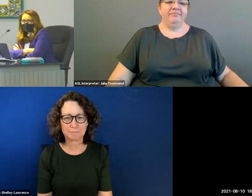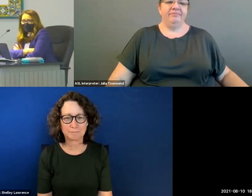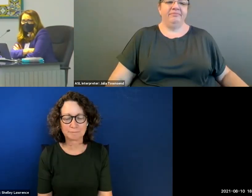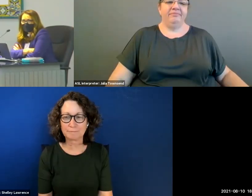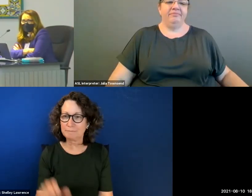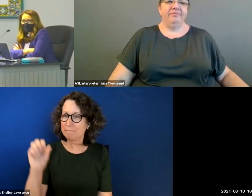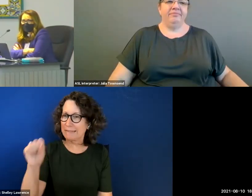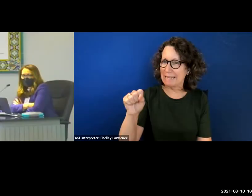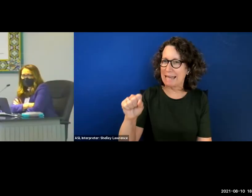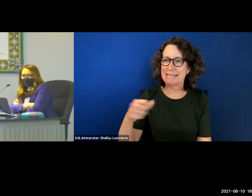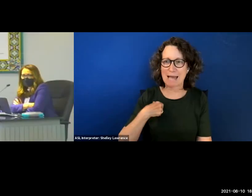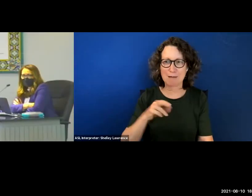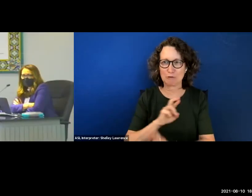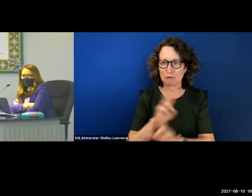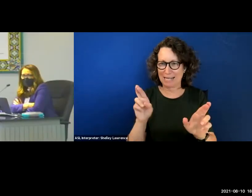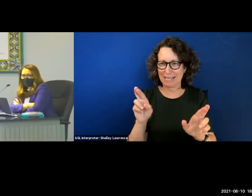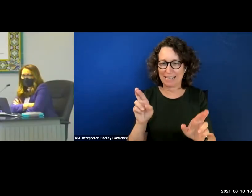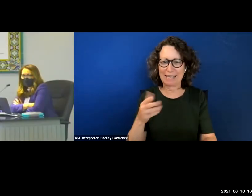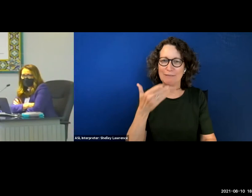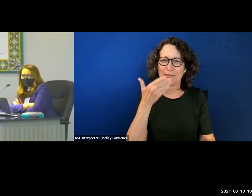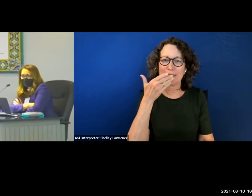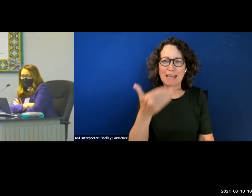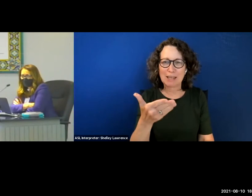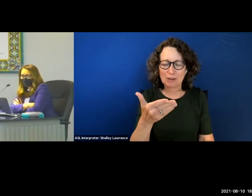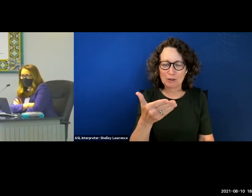Yes, I am. Thank you